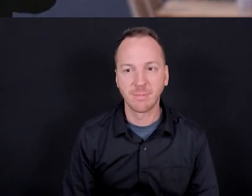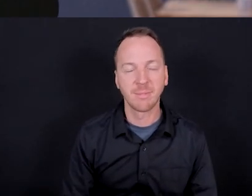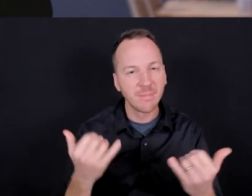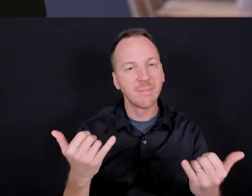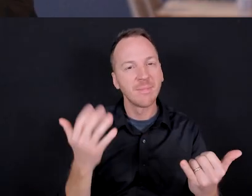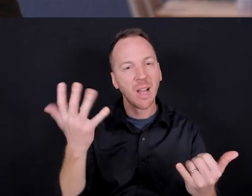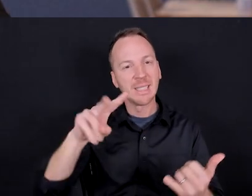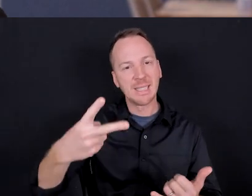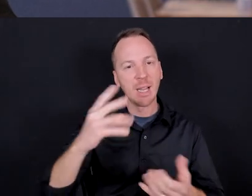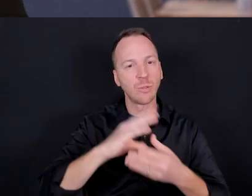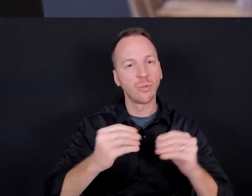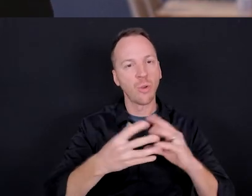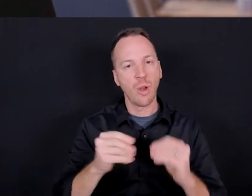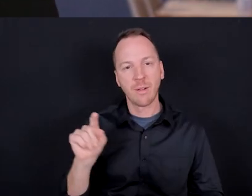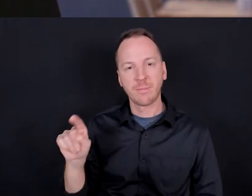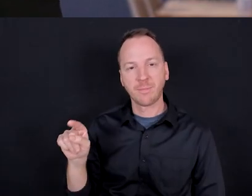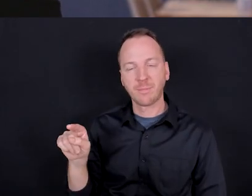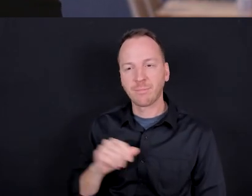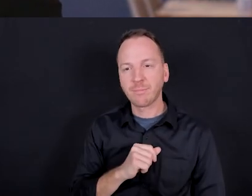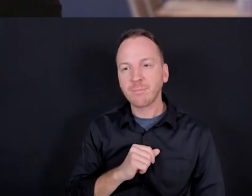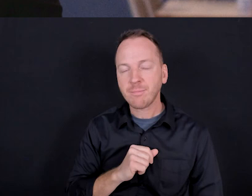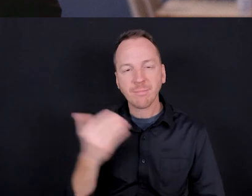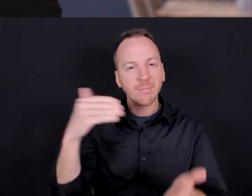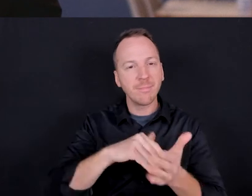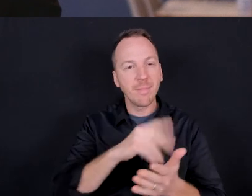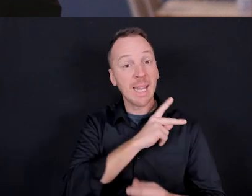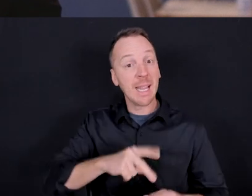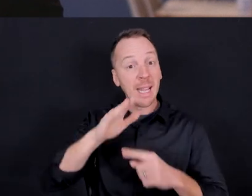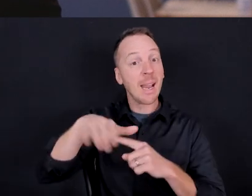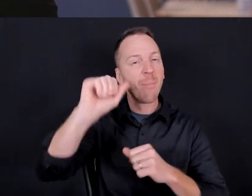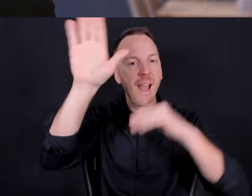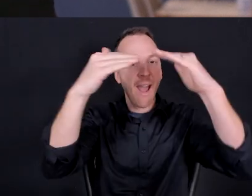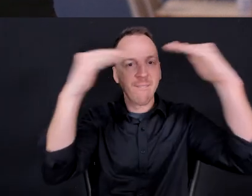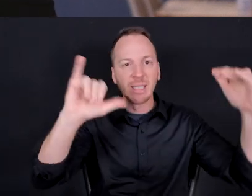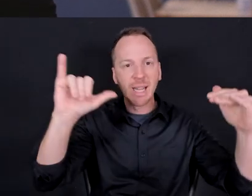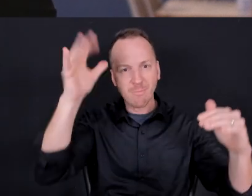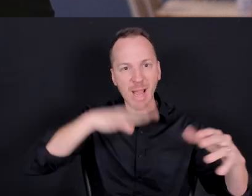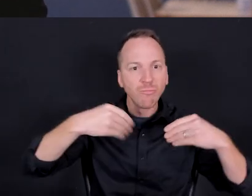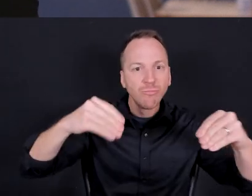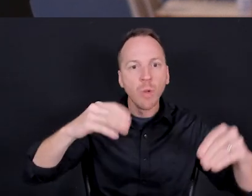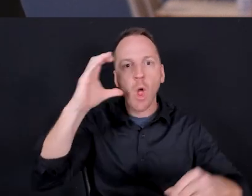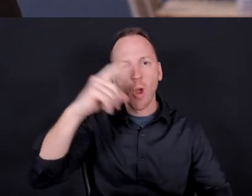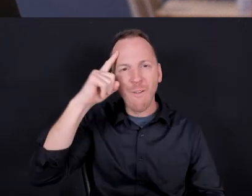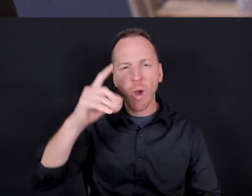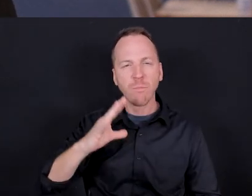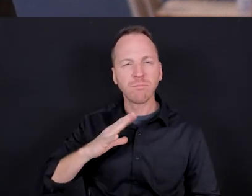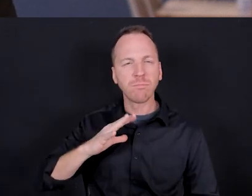And then came the second story. Again, the kingdom of heaven is like a merchant looking for fine